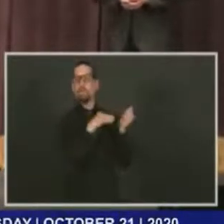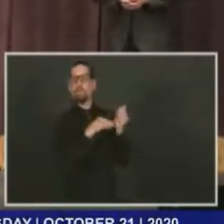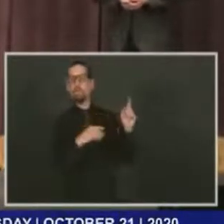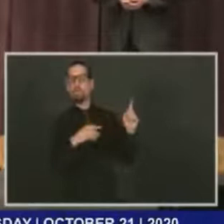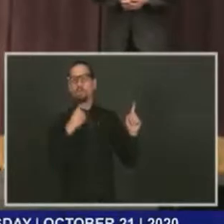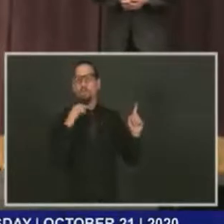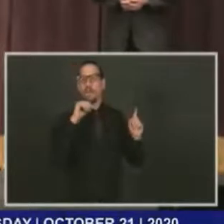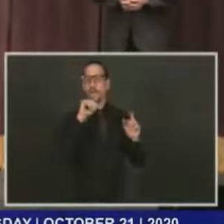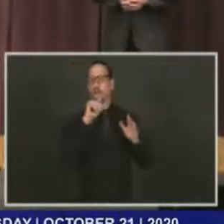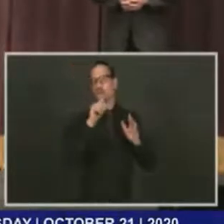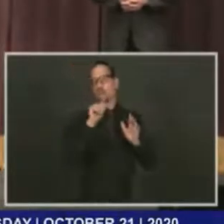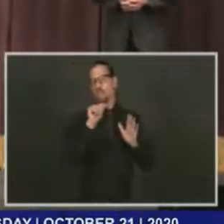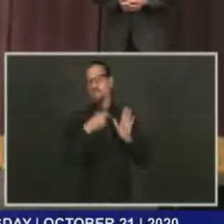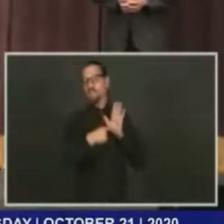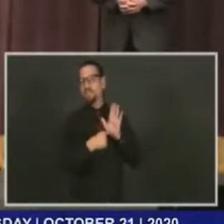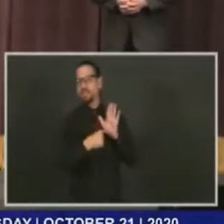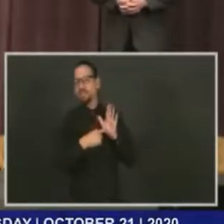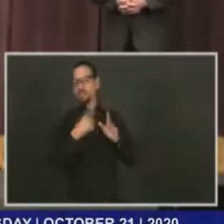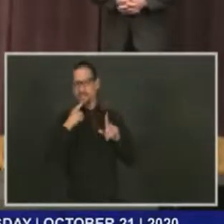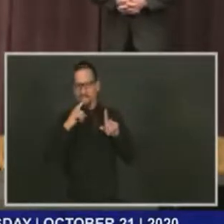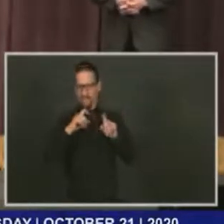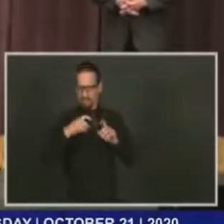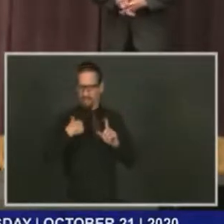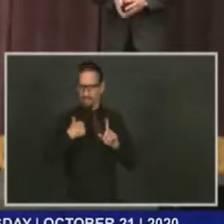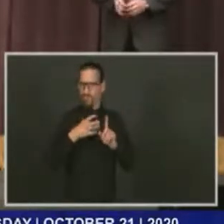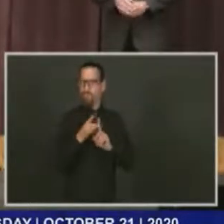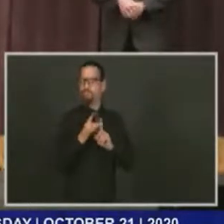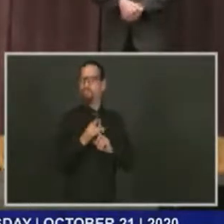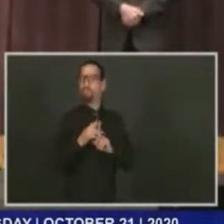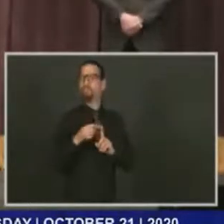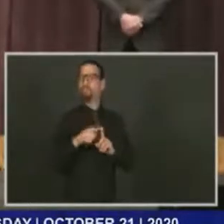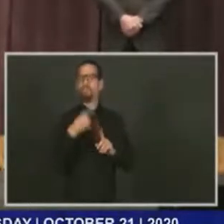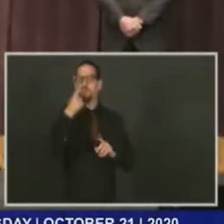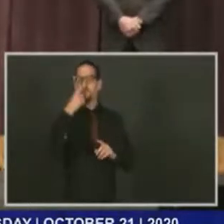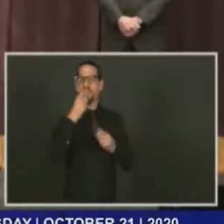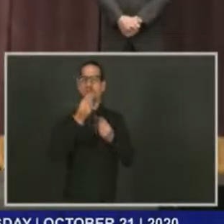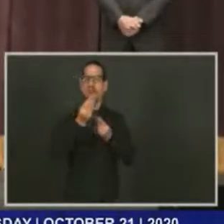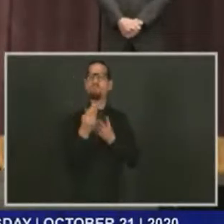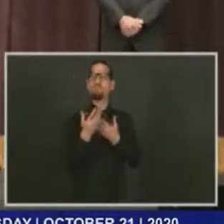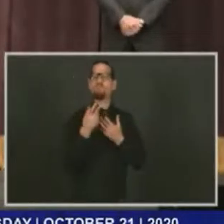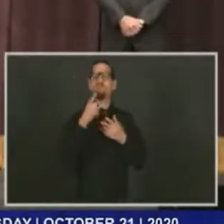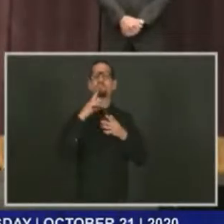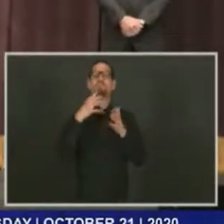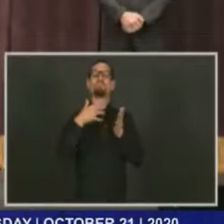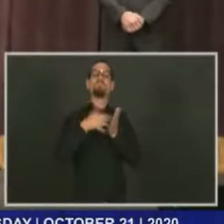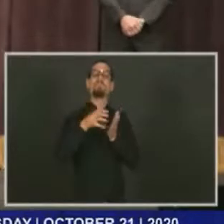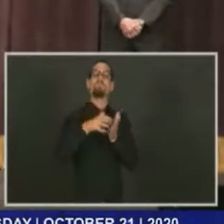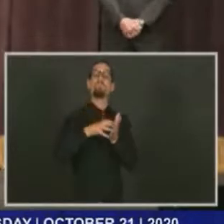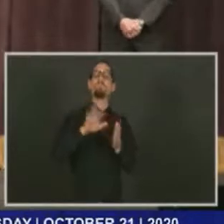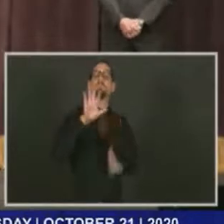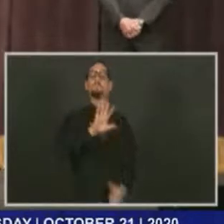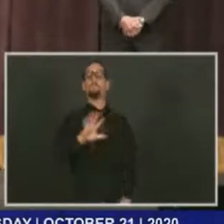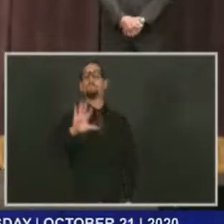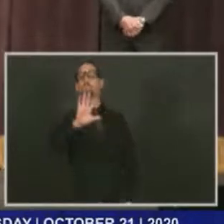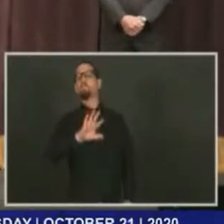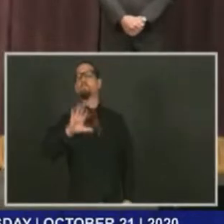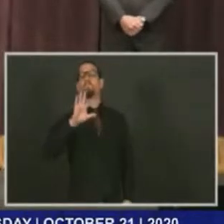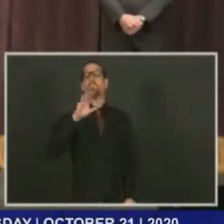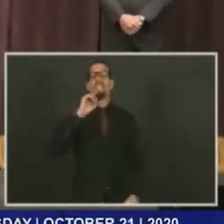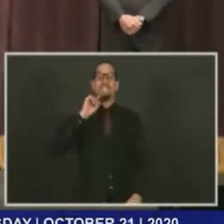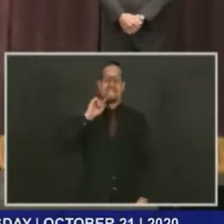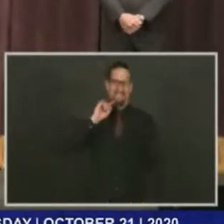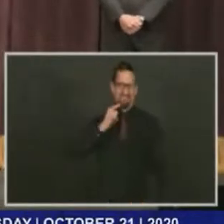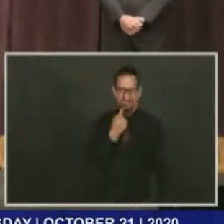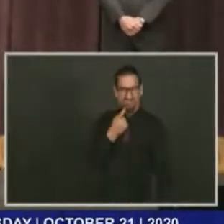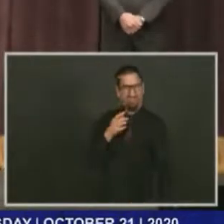who are testing positive? And then secondly, can you paint a picture, either rough or exact, of the severe cases that we're seeing,